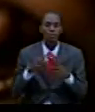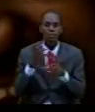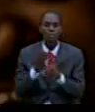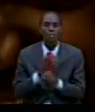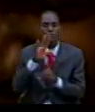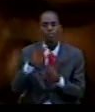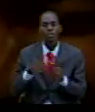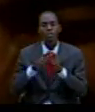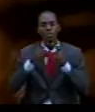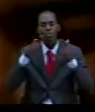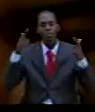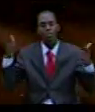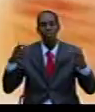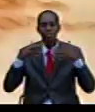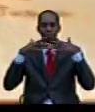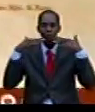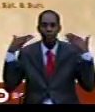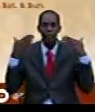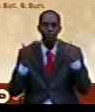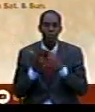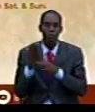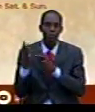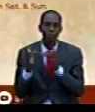through Jesus Christ.